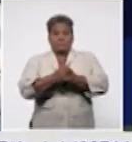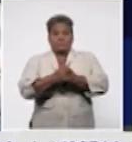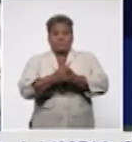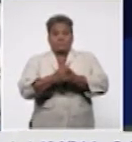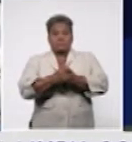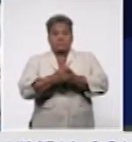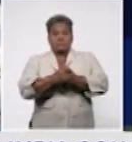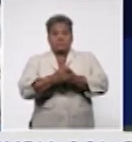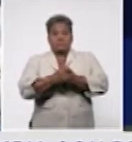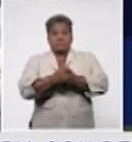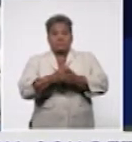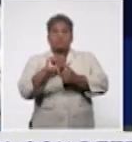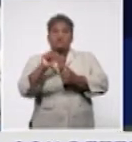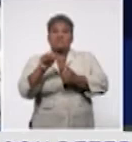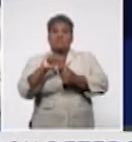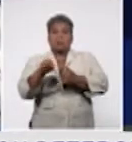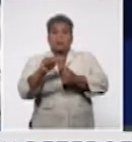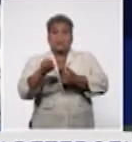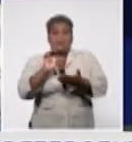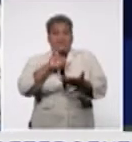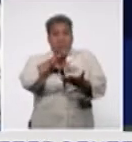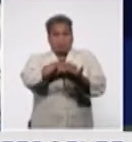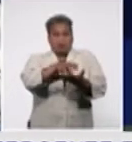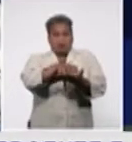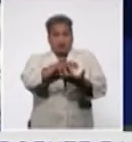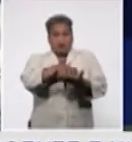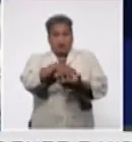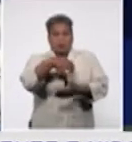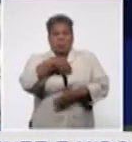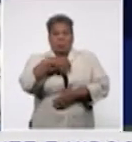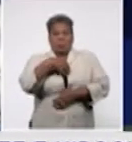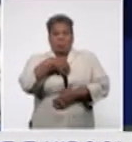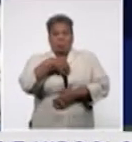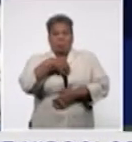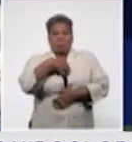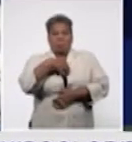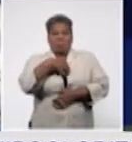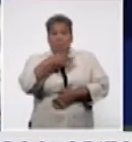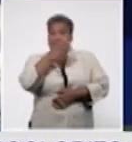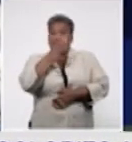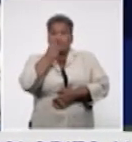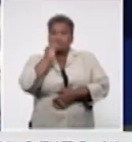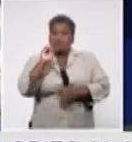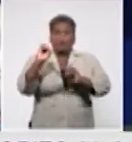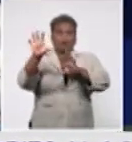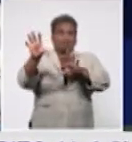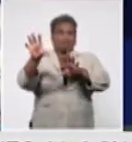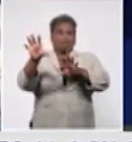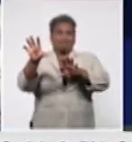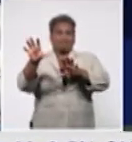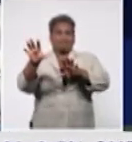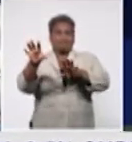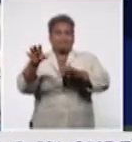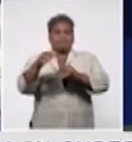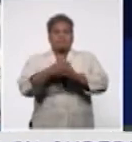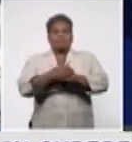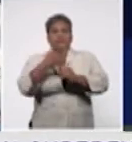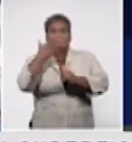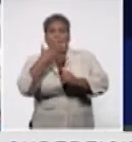3,599 people, the 89.9% that have been confirmed case contacts. I